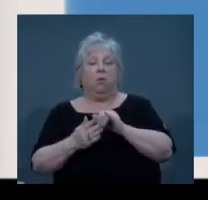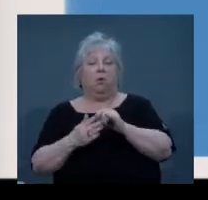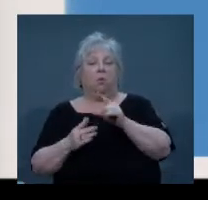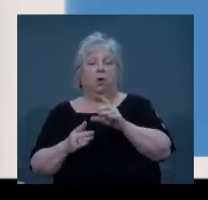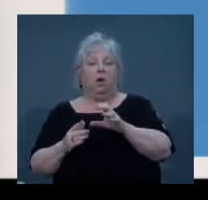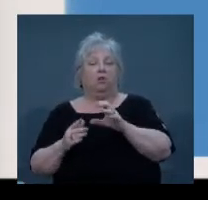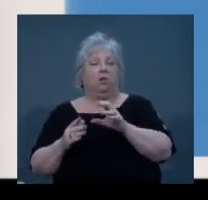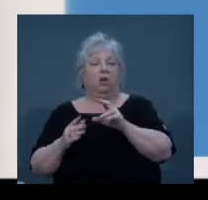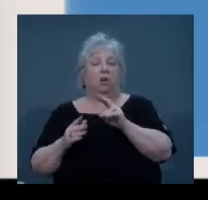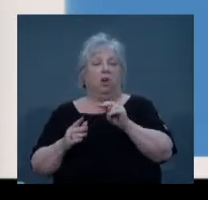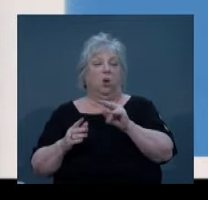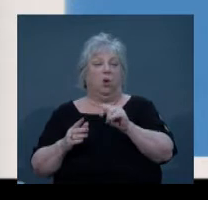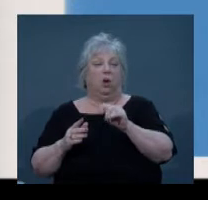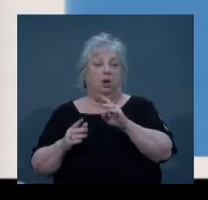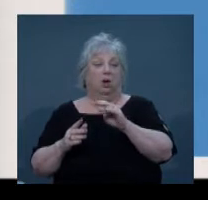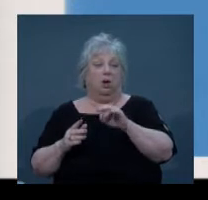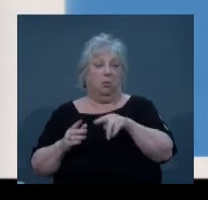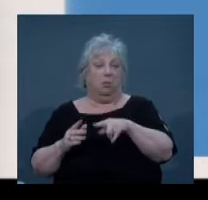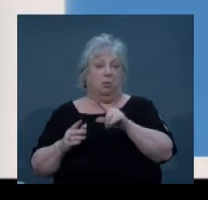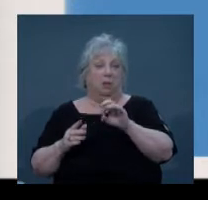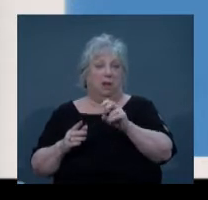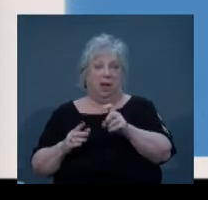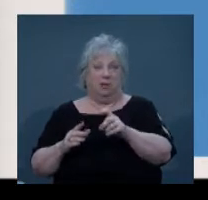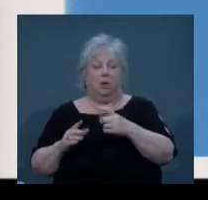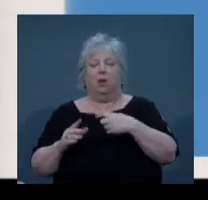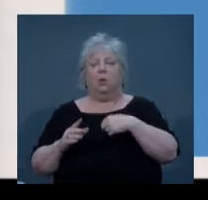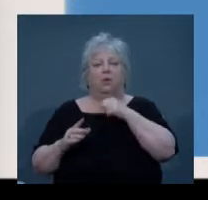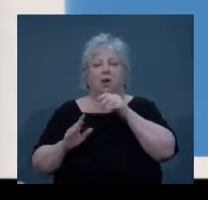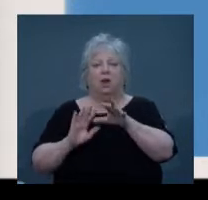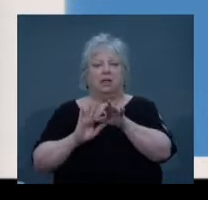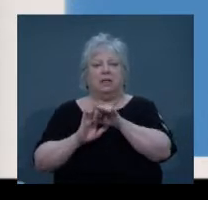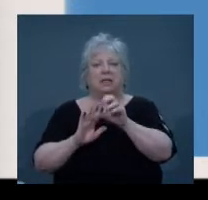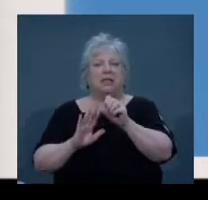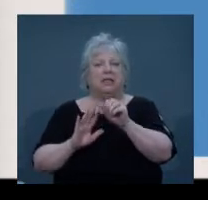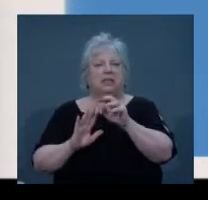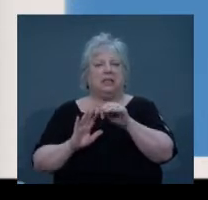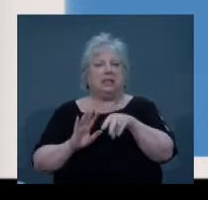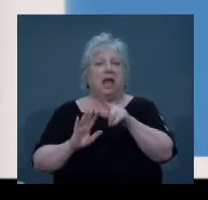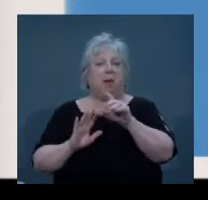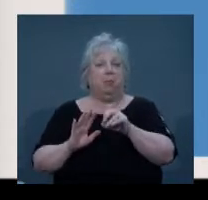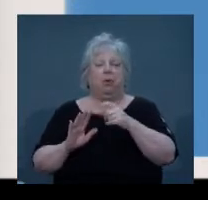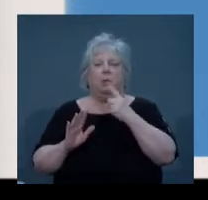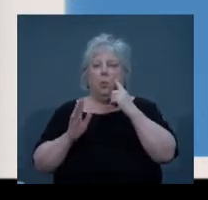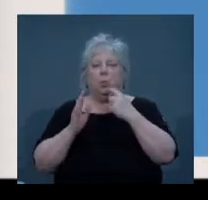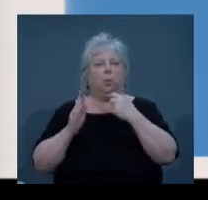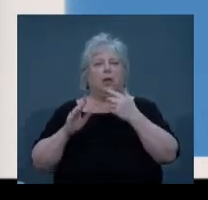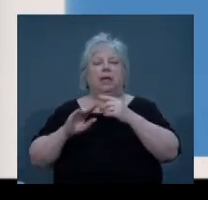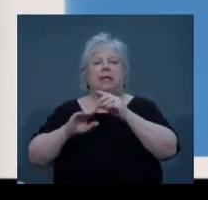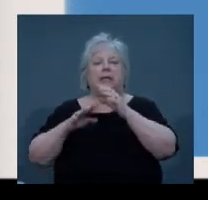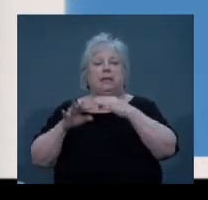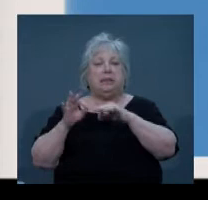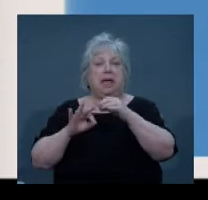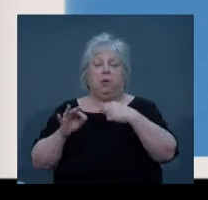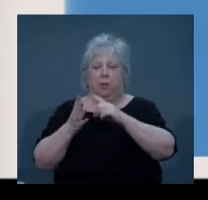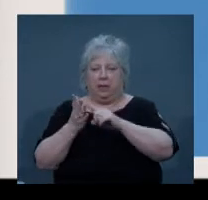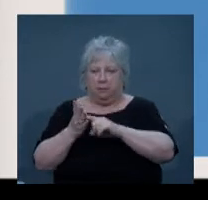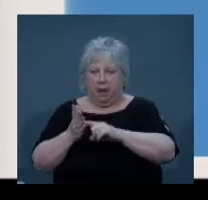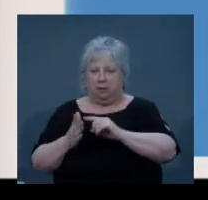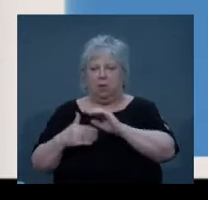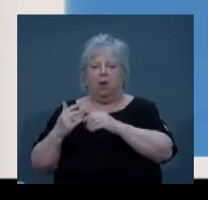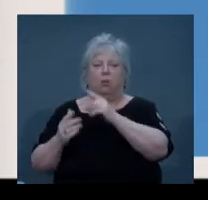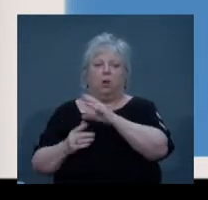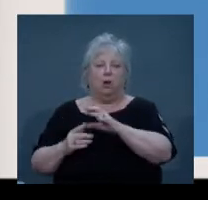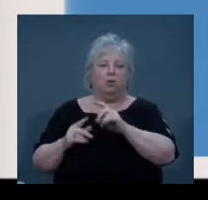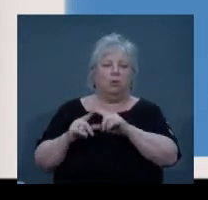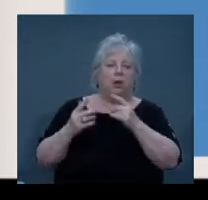it wasn't a sample. We were doing all 100 units. So now if we go there and we don't find any issues in that 20% sampling, we can